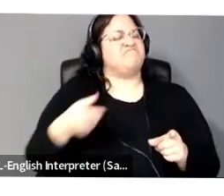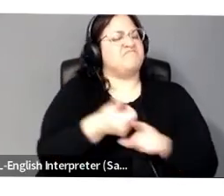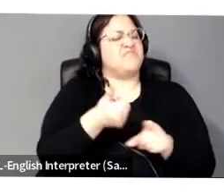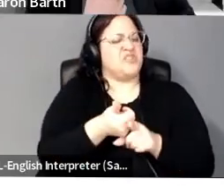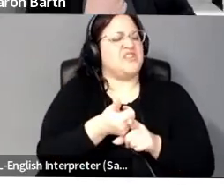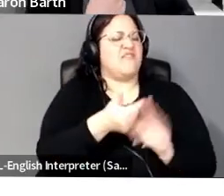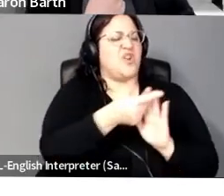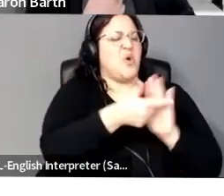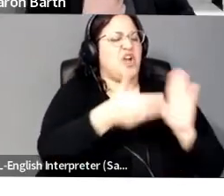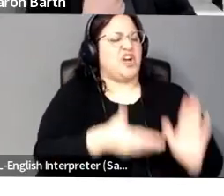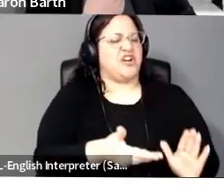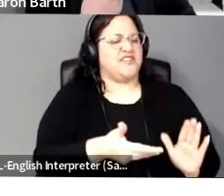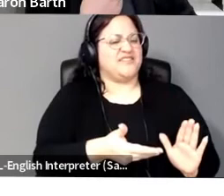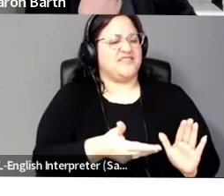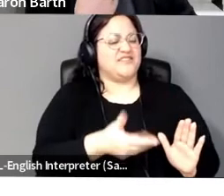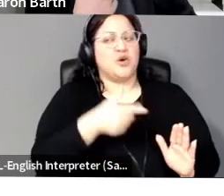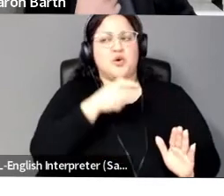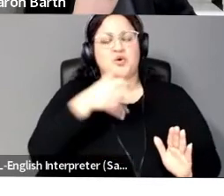librarian to this?